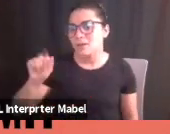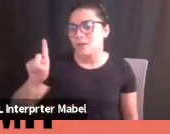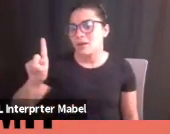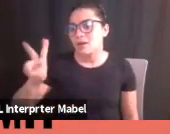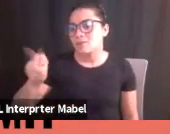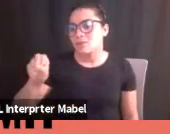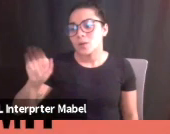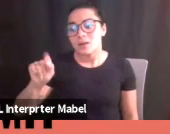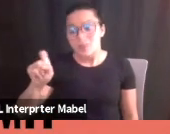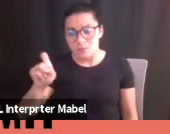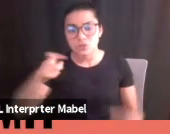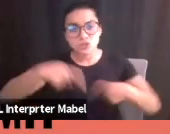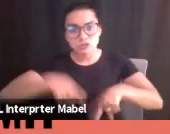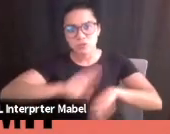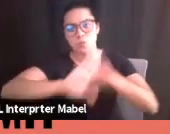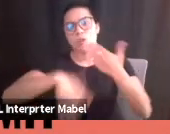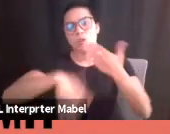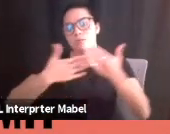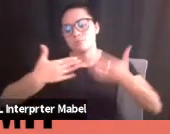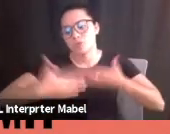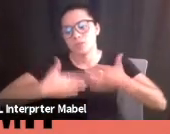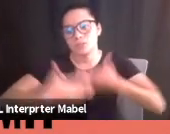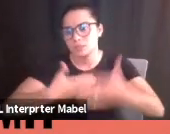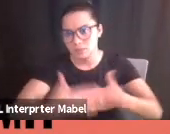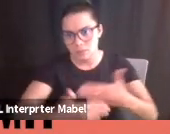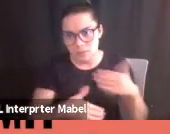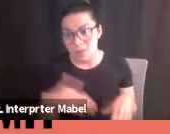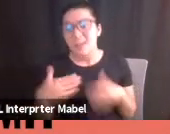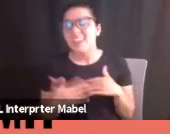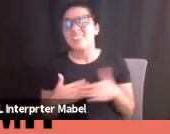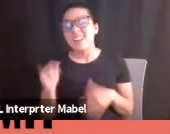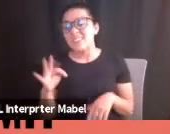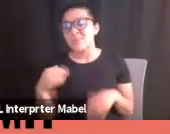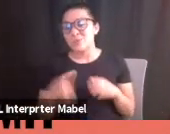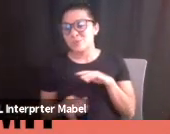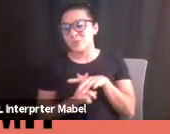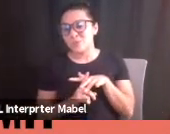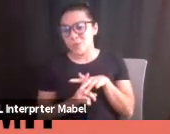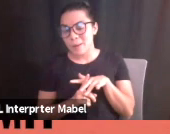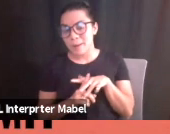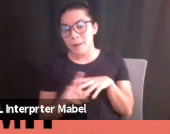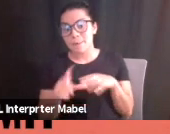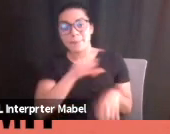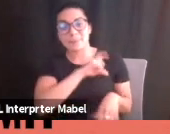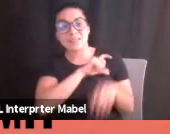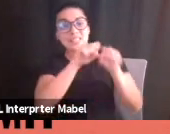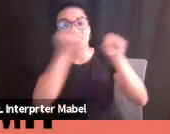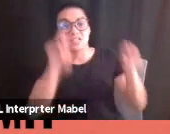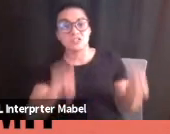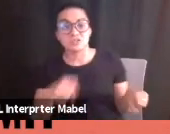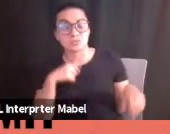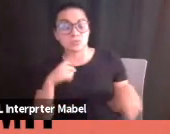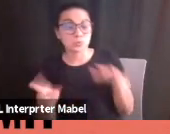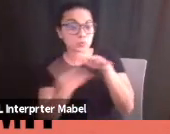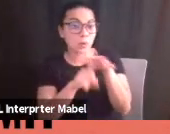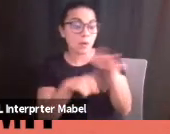throughout the entire process. So even if you show up to a police station and you say, I don't